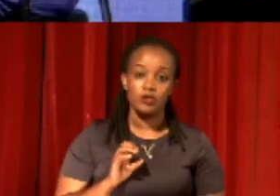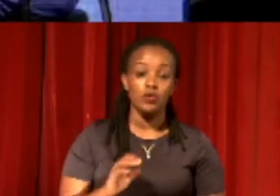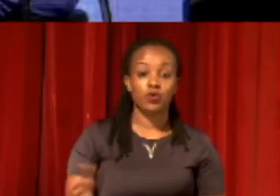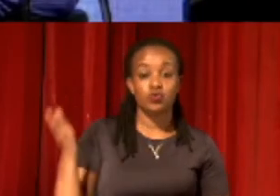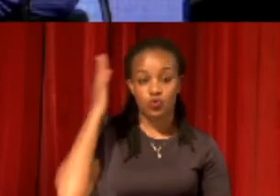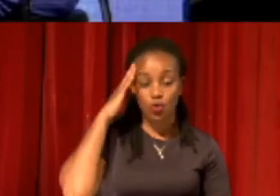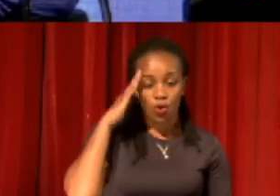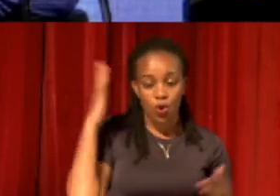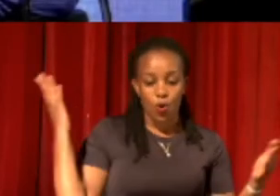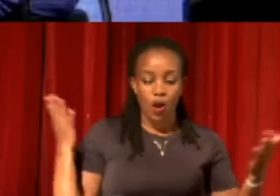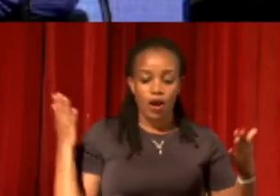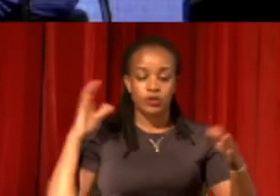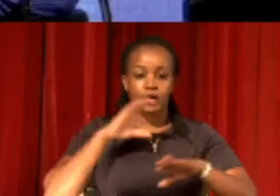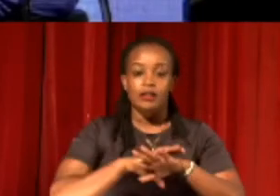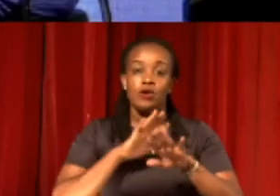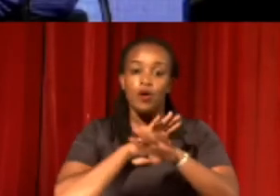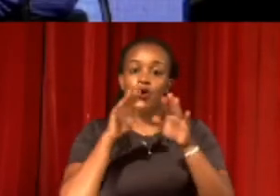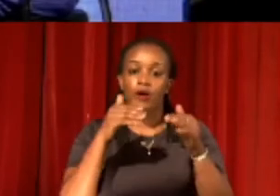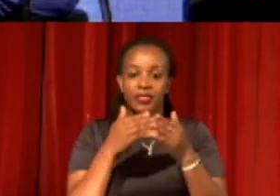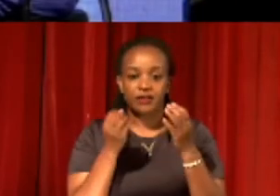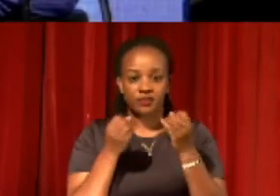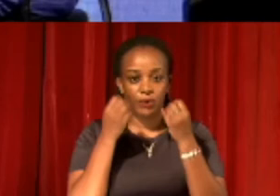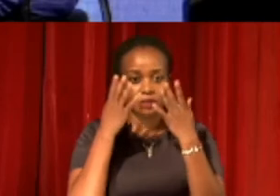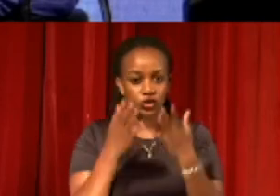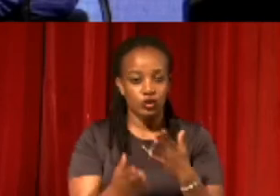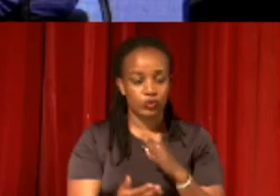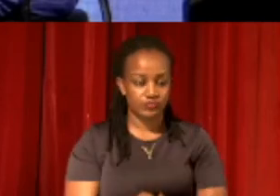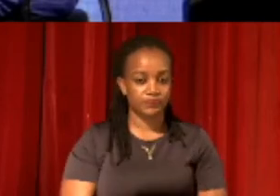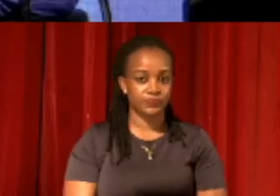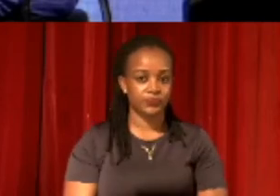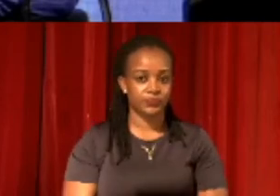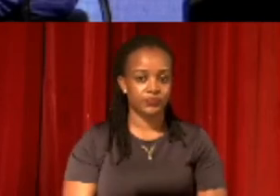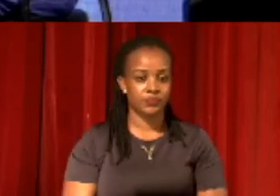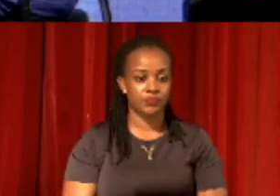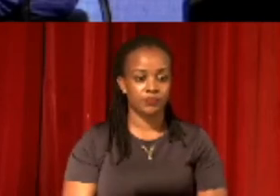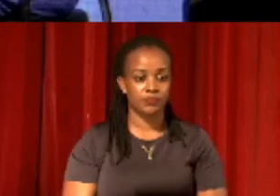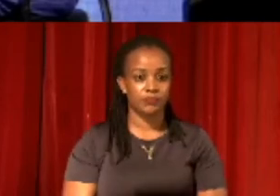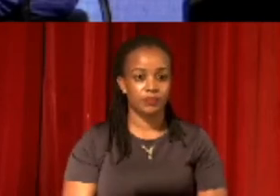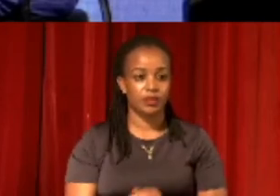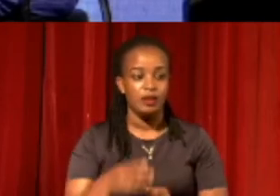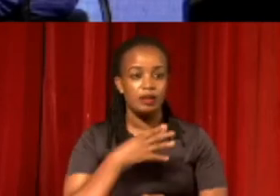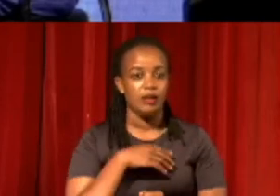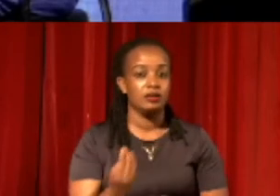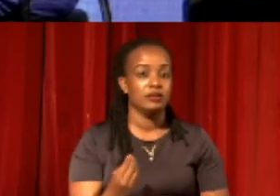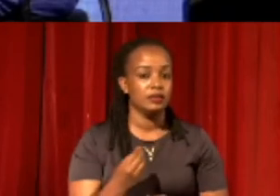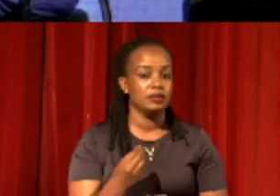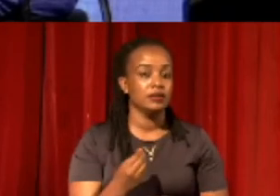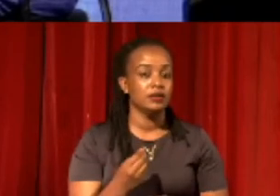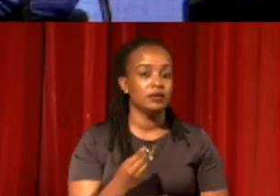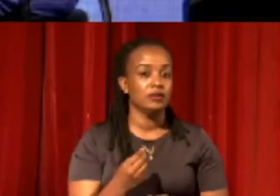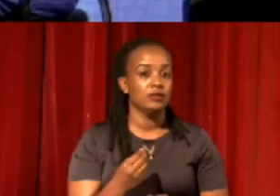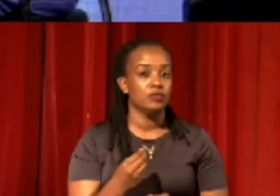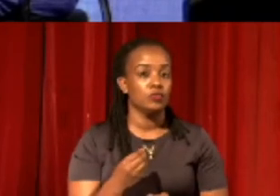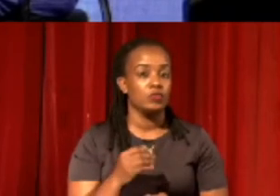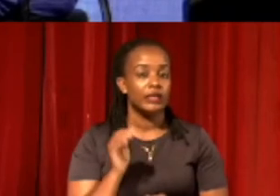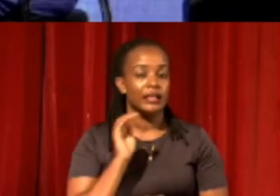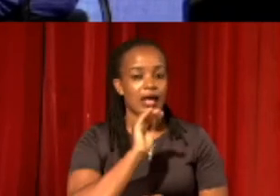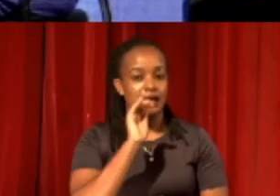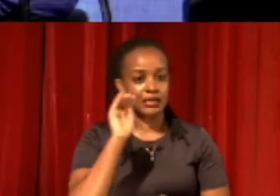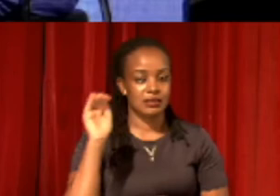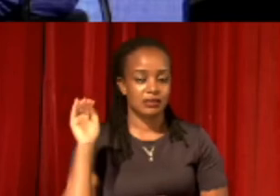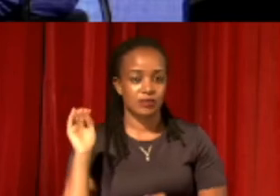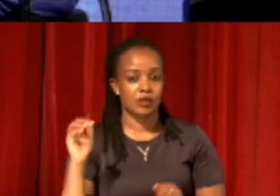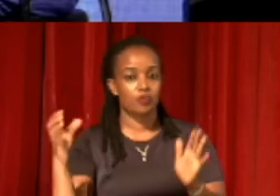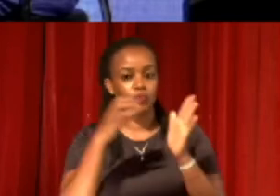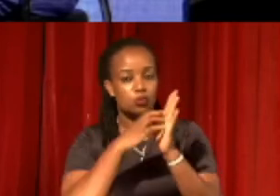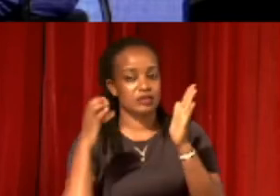from Monday... We'll and start it's Culture TV. And then there's Culture TV, of course, and we'll be putting out the call out also on our properties